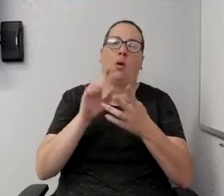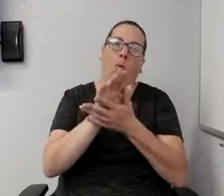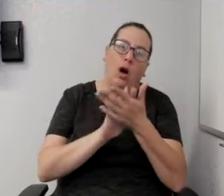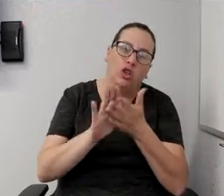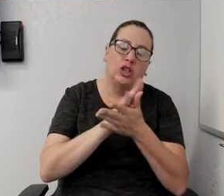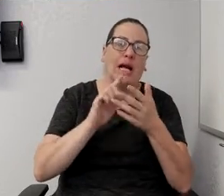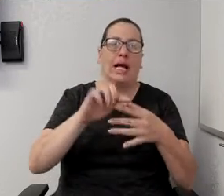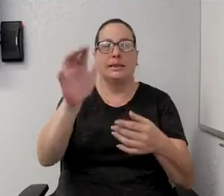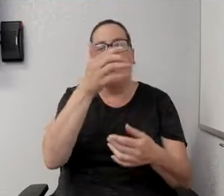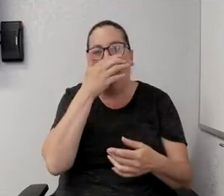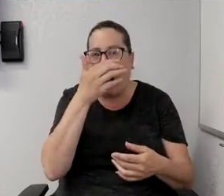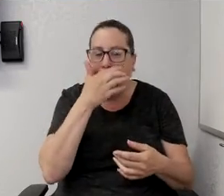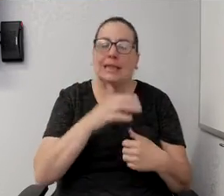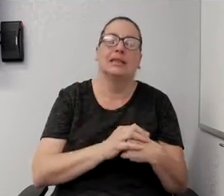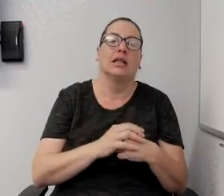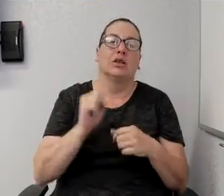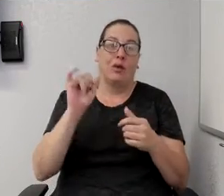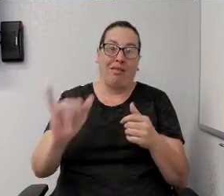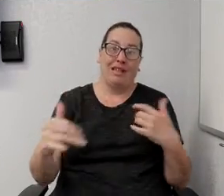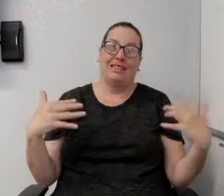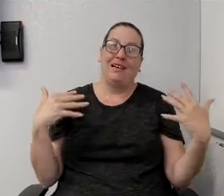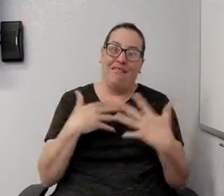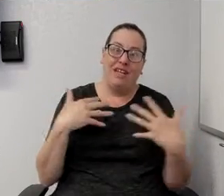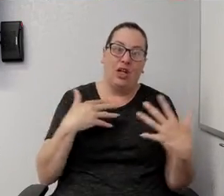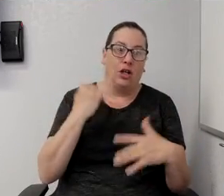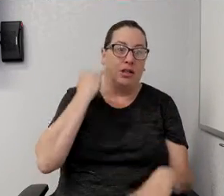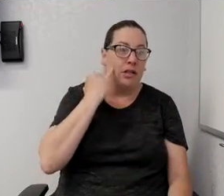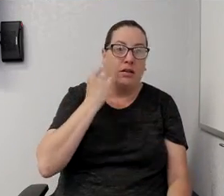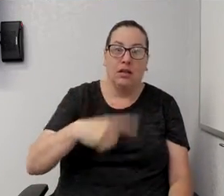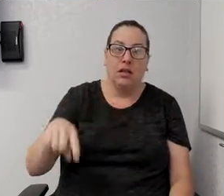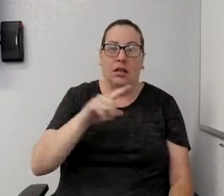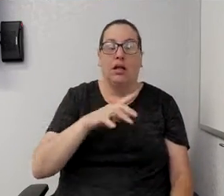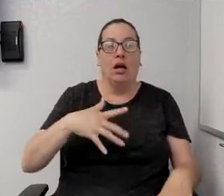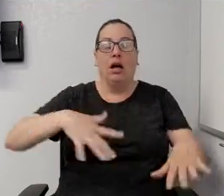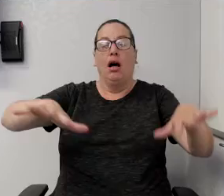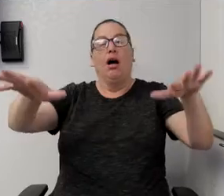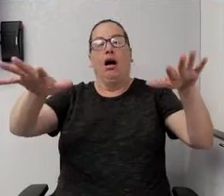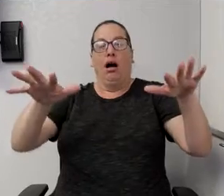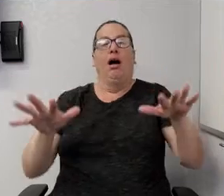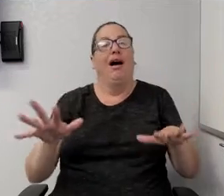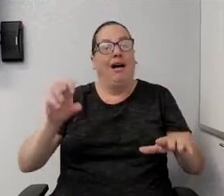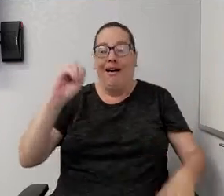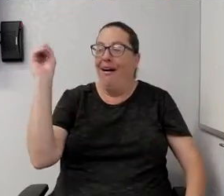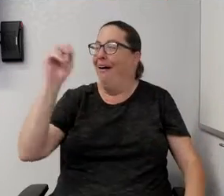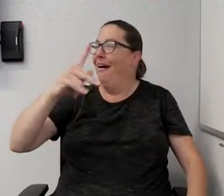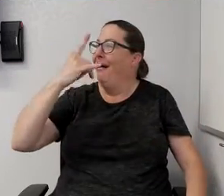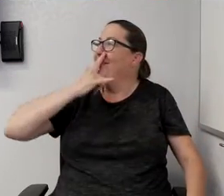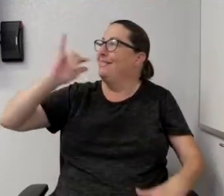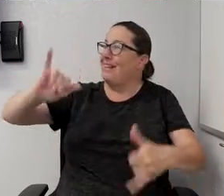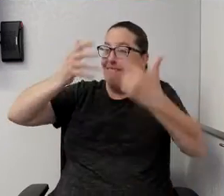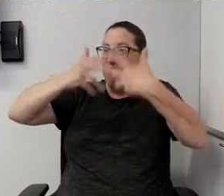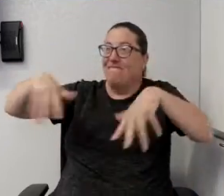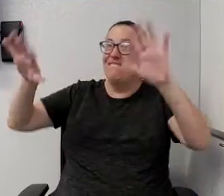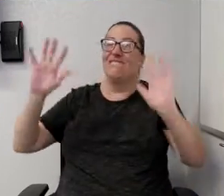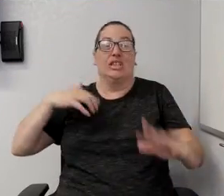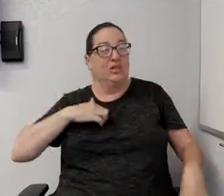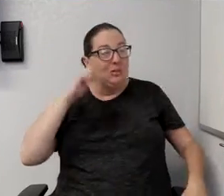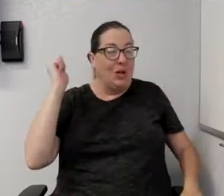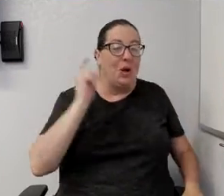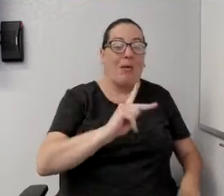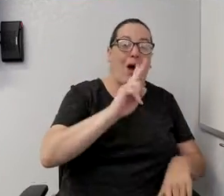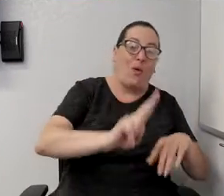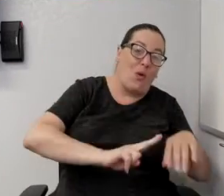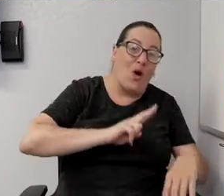everybody has, that if we just breathe a sigh of relief and say, okay, looks like it's over, and we go back, will that